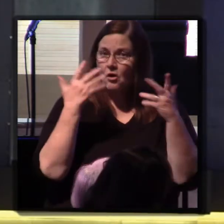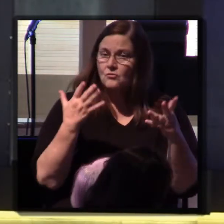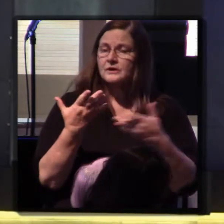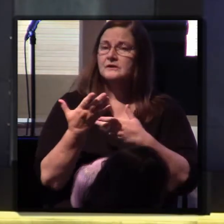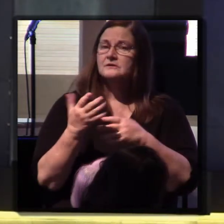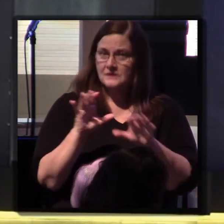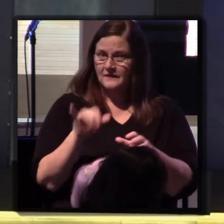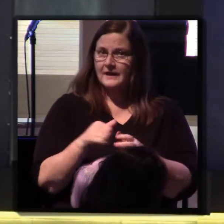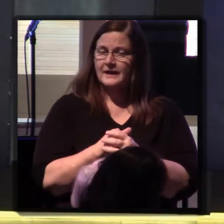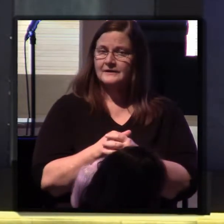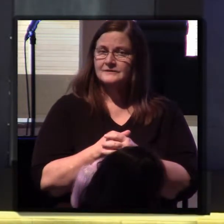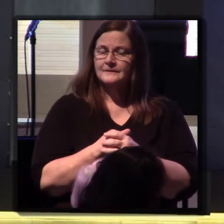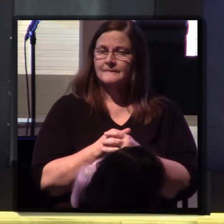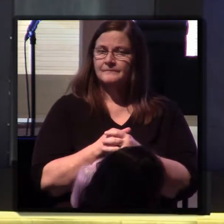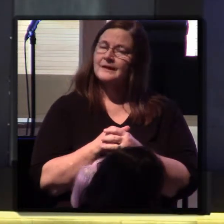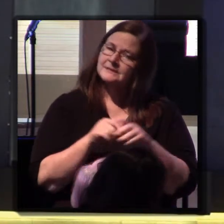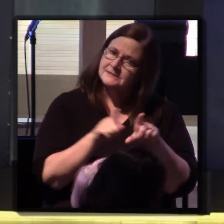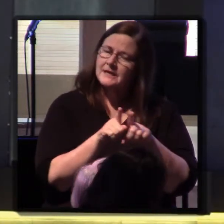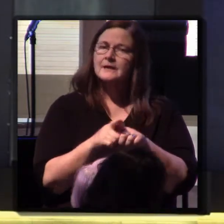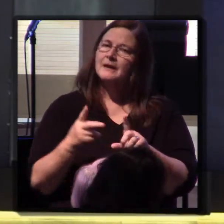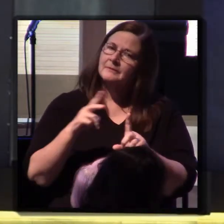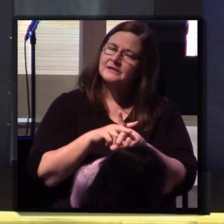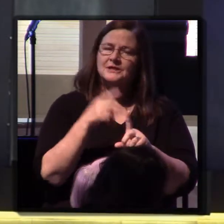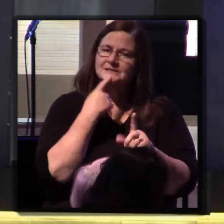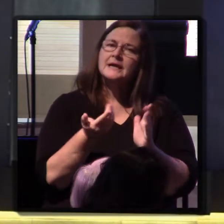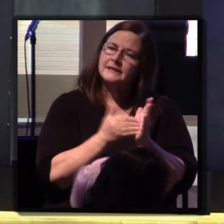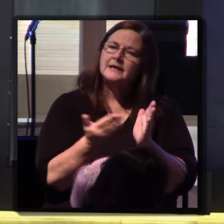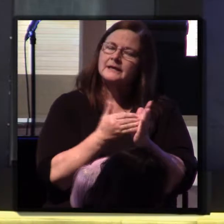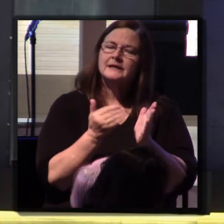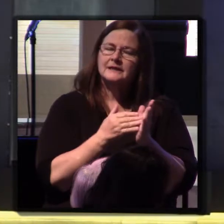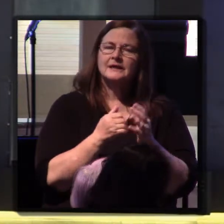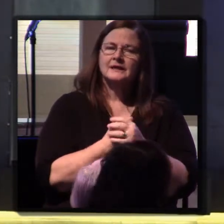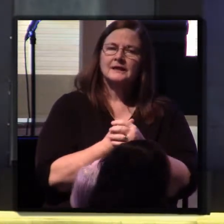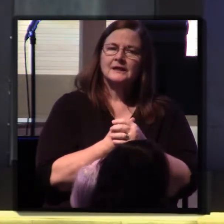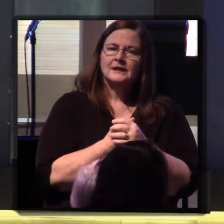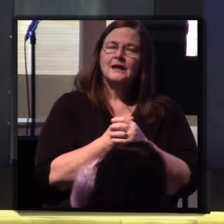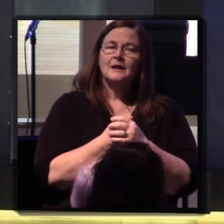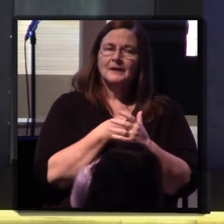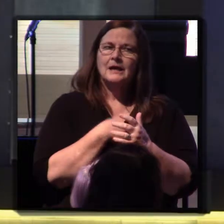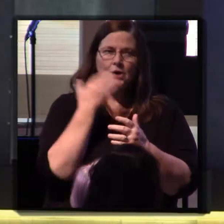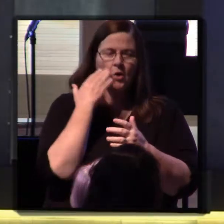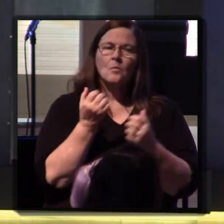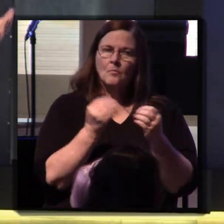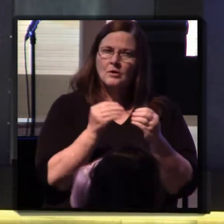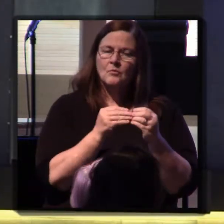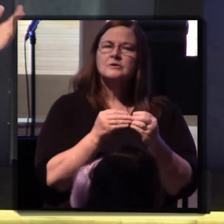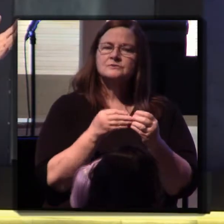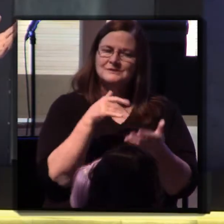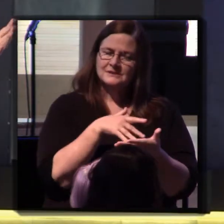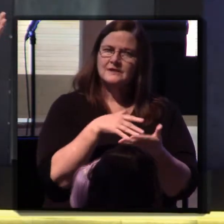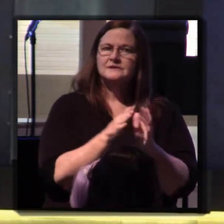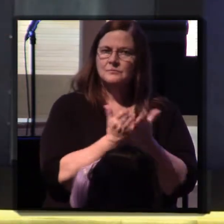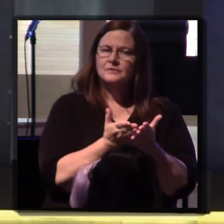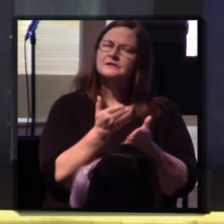Jesus. And for those of us who have already done that, same application. I've said this over and over